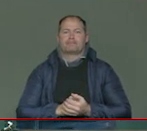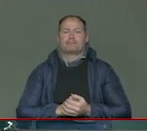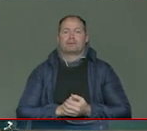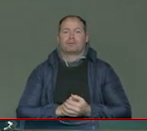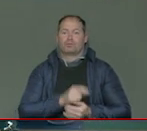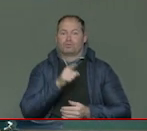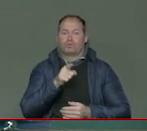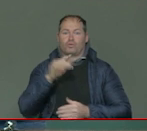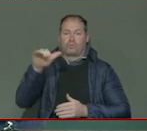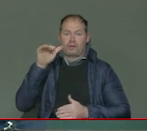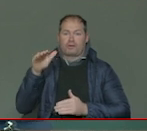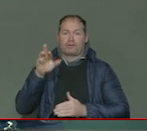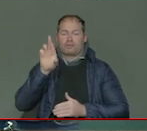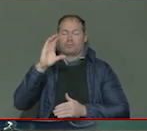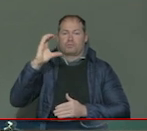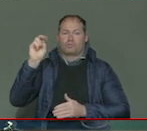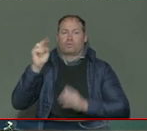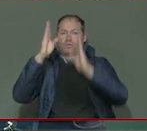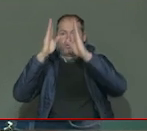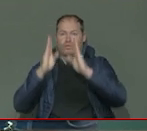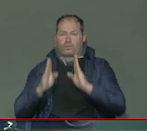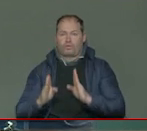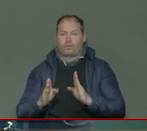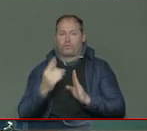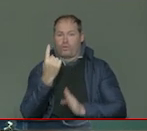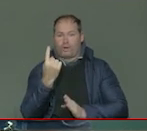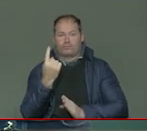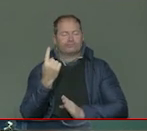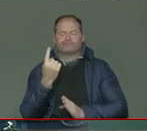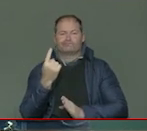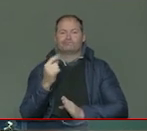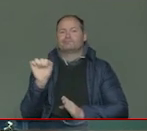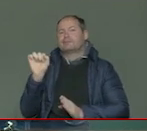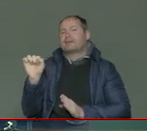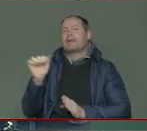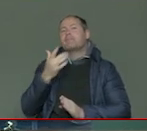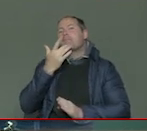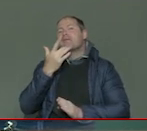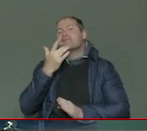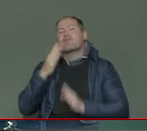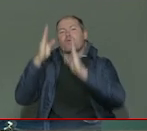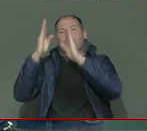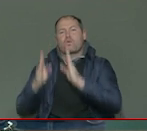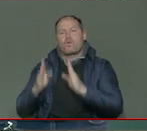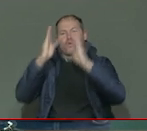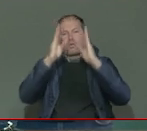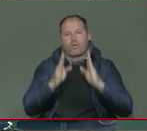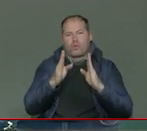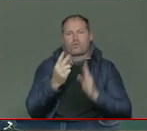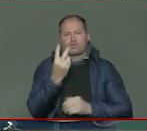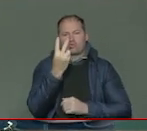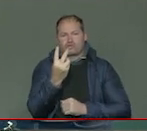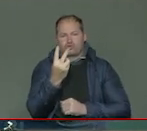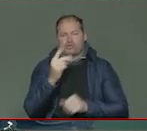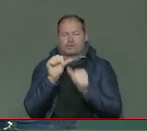method for bank recon. They prefer the two-column method. All right, so it's always better to use the